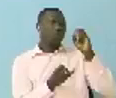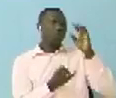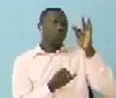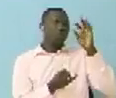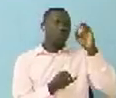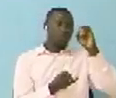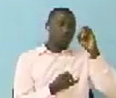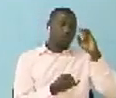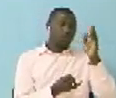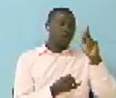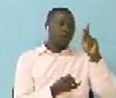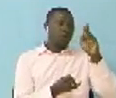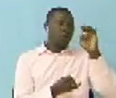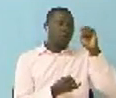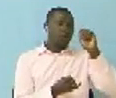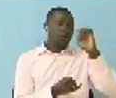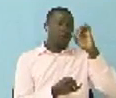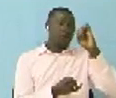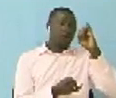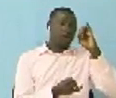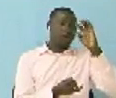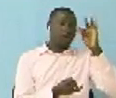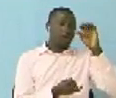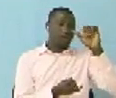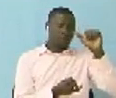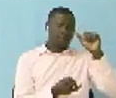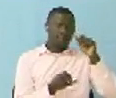I'm not familiar with the police officers. Do you